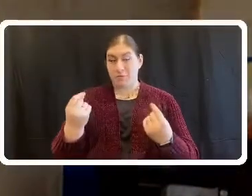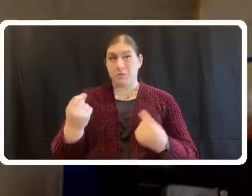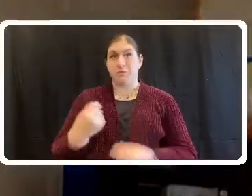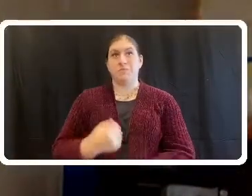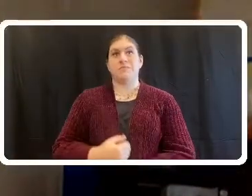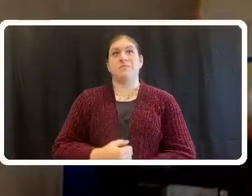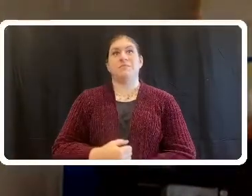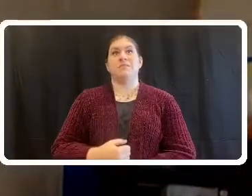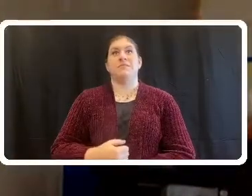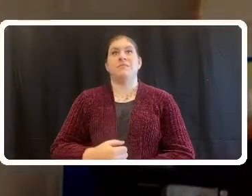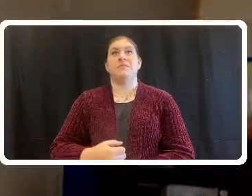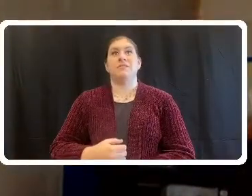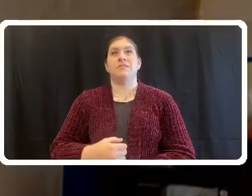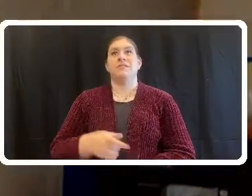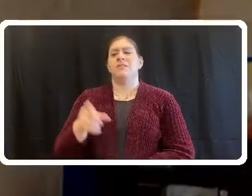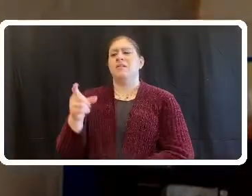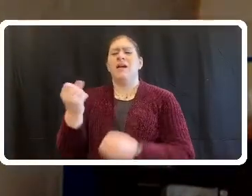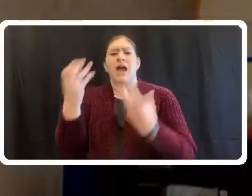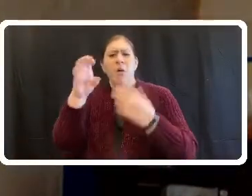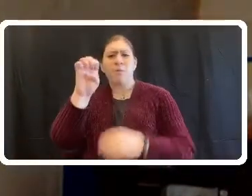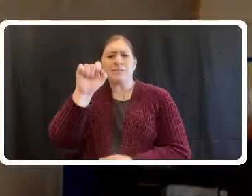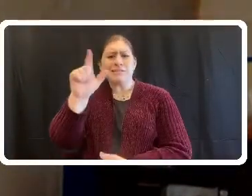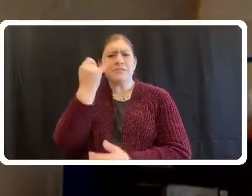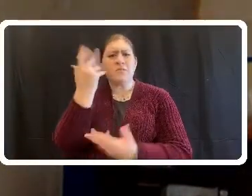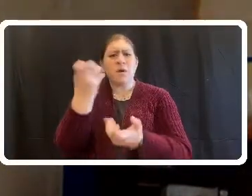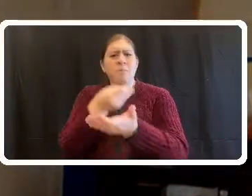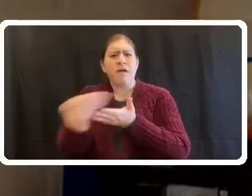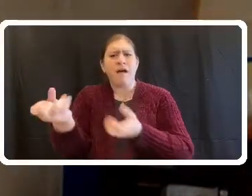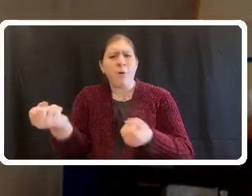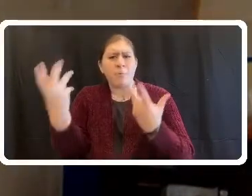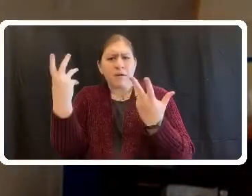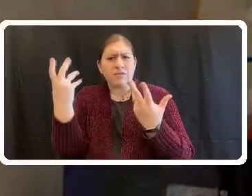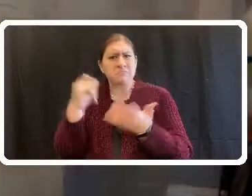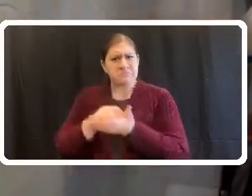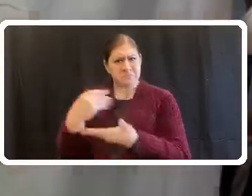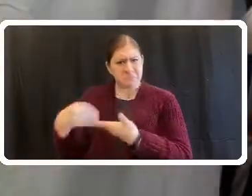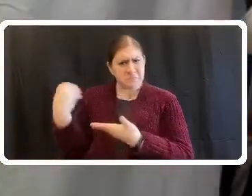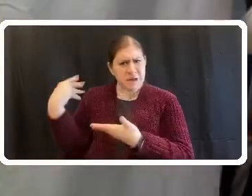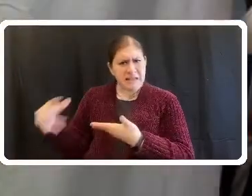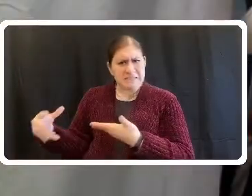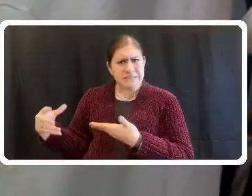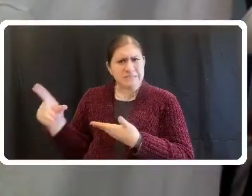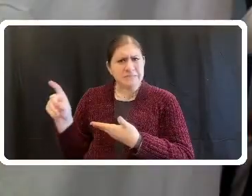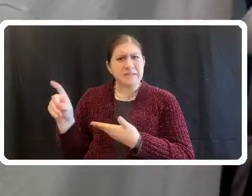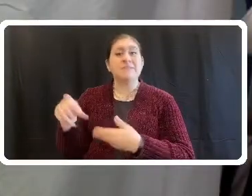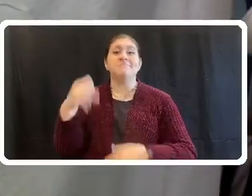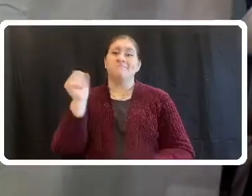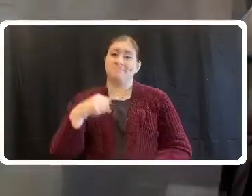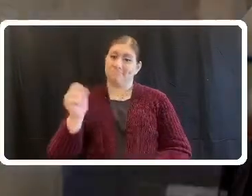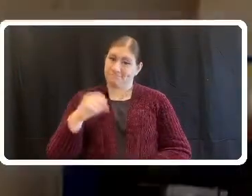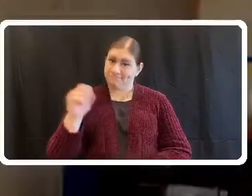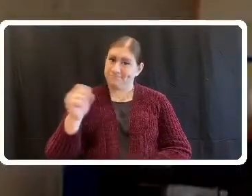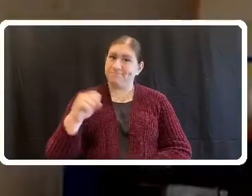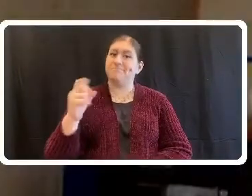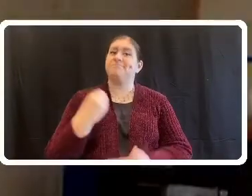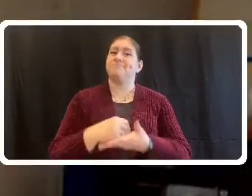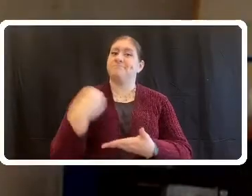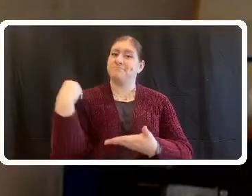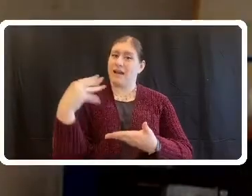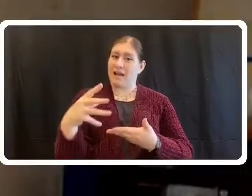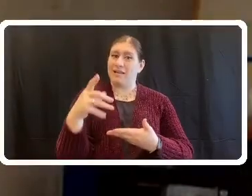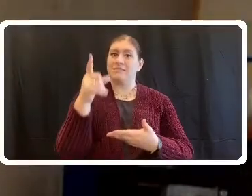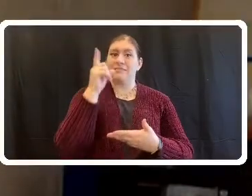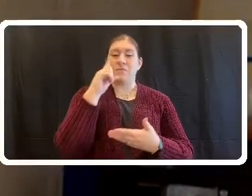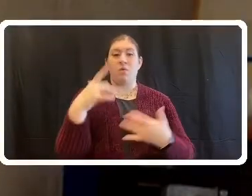Okay. Because how much is an easel? If I were to go out and buy an easel, is it an expensive purchase? it is an expensive purchase. So for a